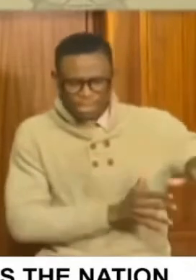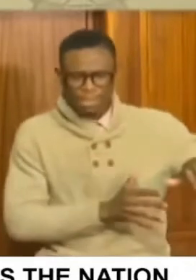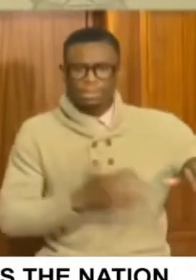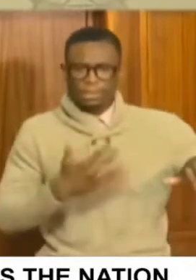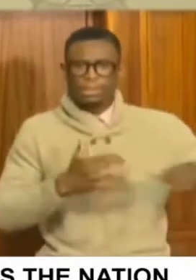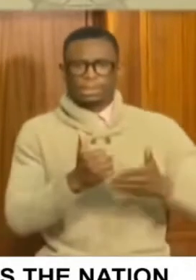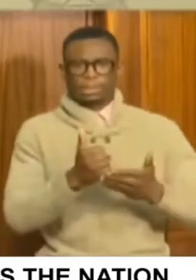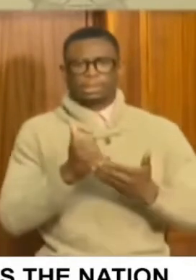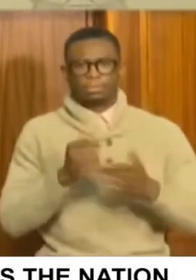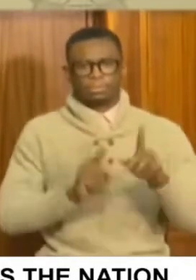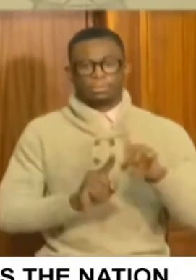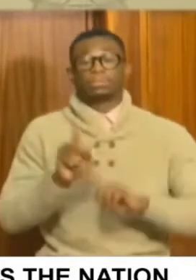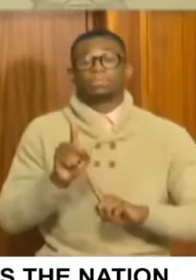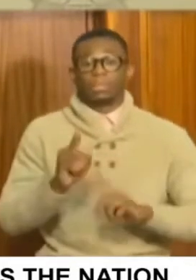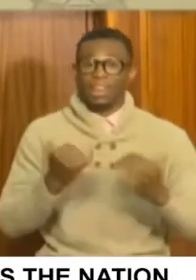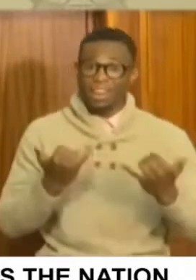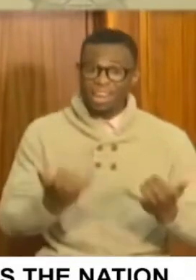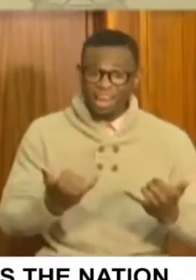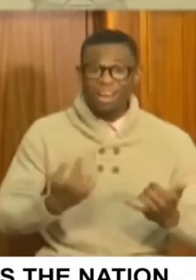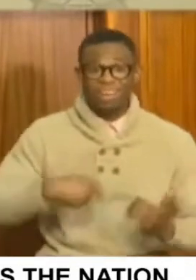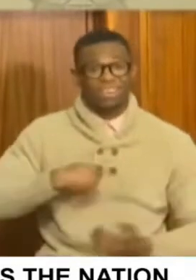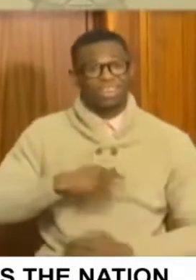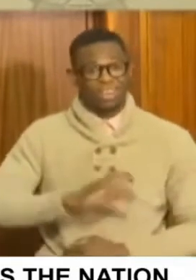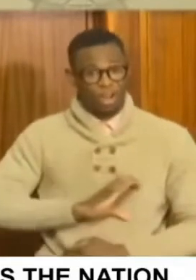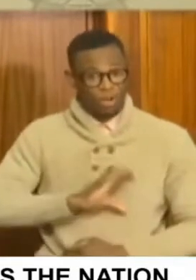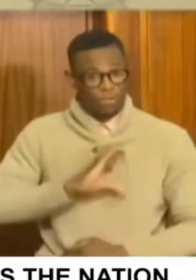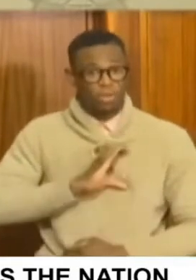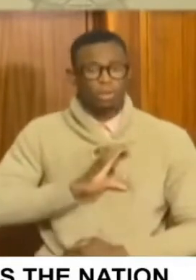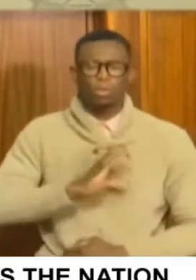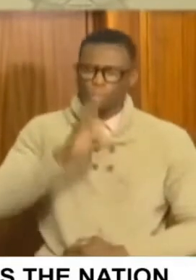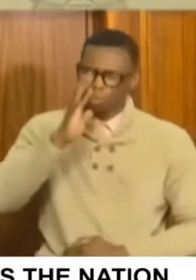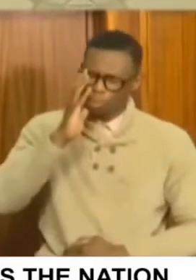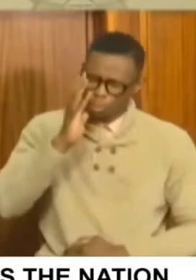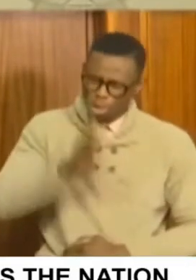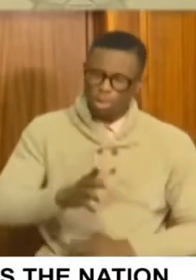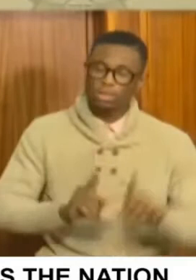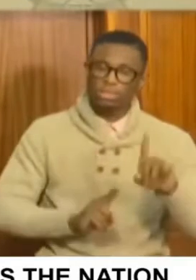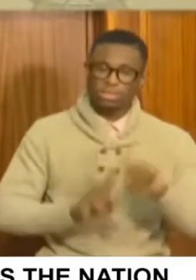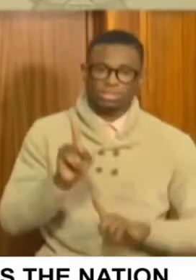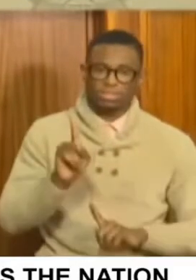more confident than ever that we will succeed.